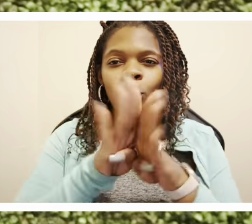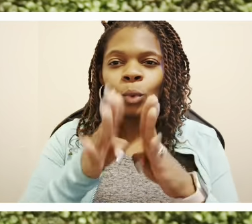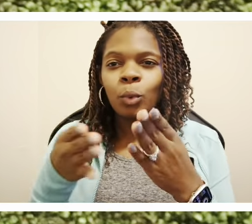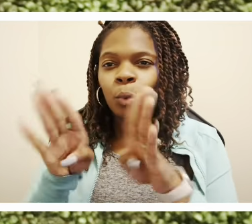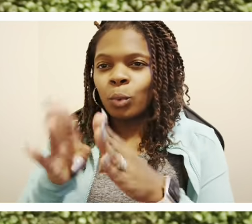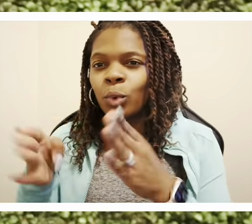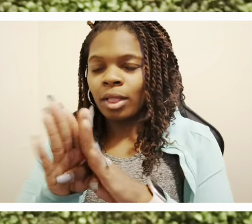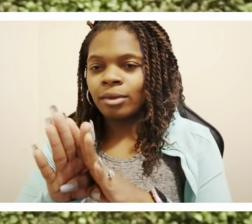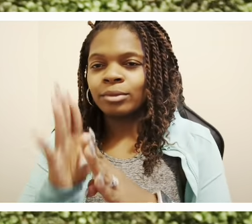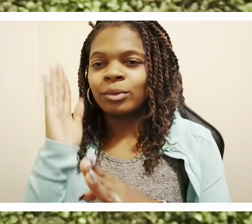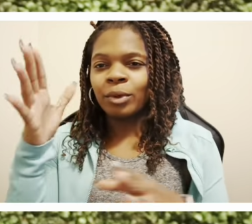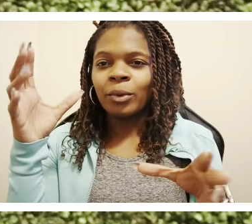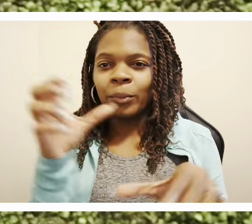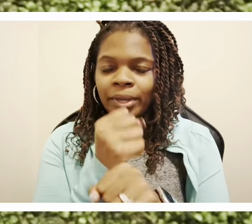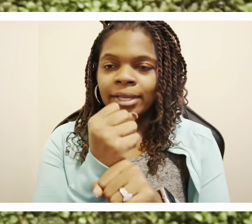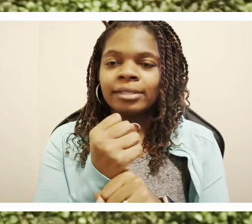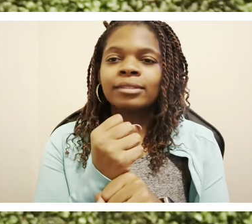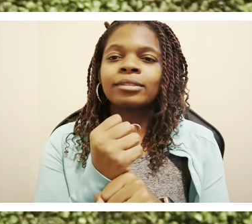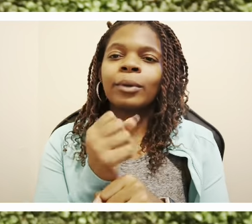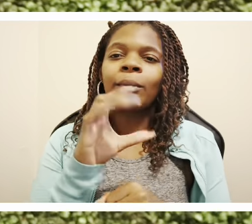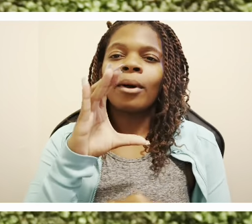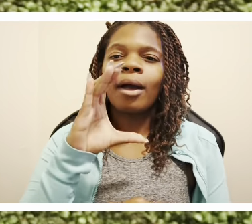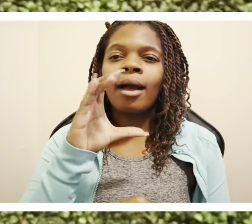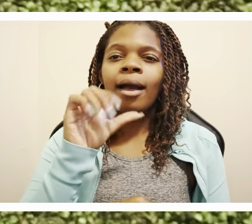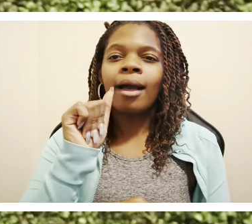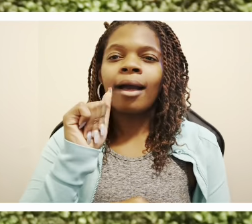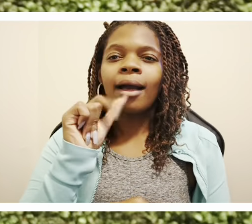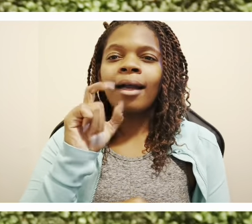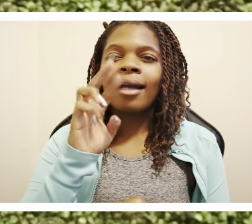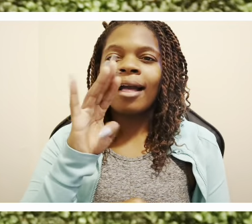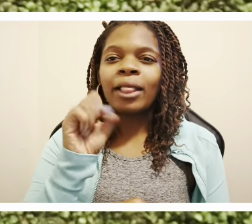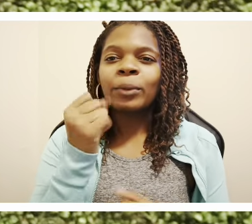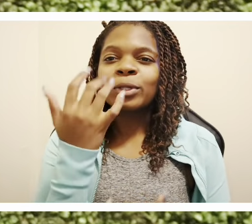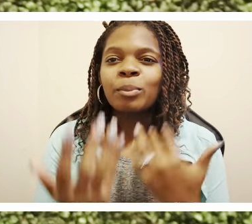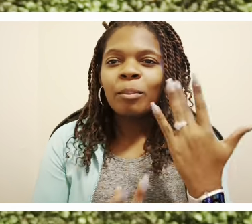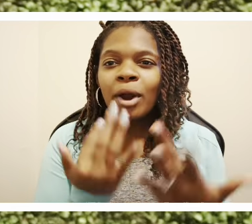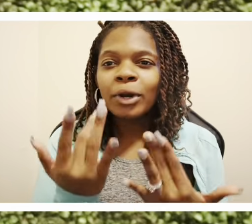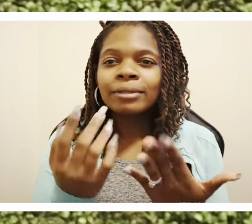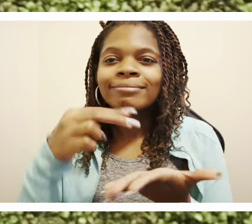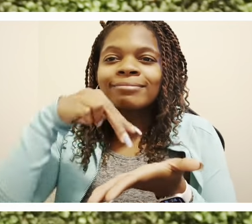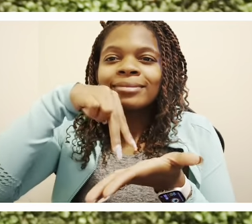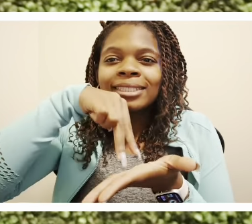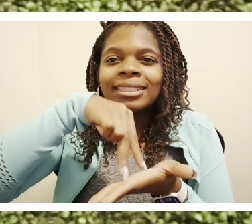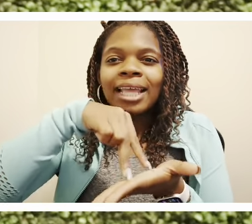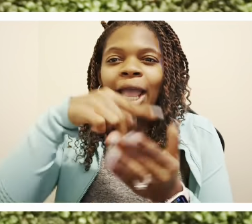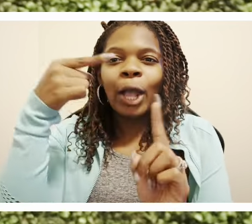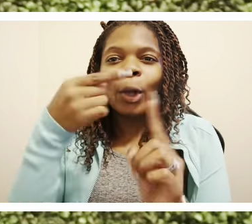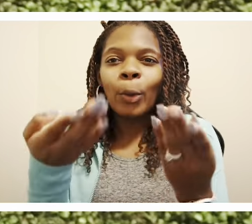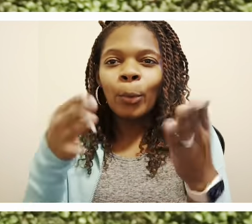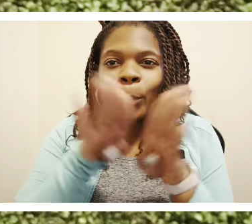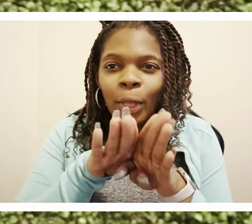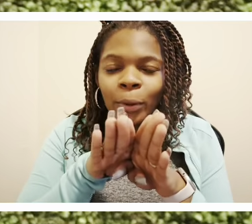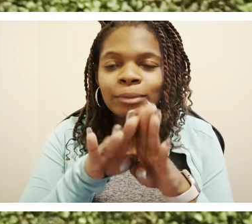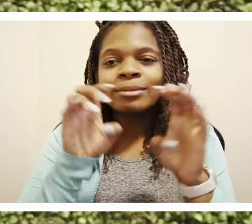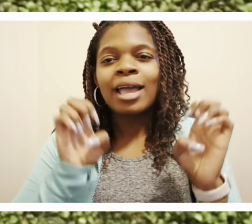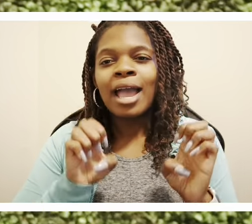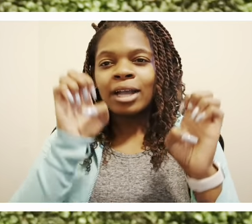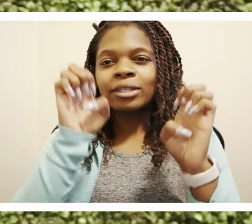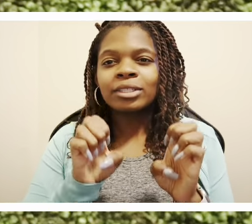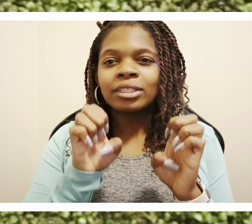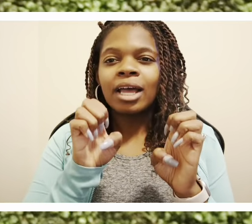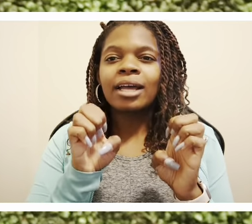goal? And whoever has the most, you have so many points you can get in a day. By the end of the week, whoever